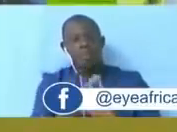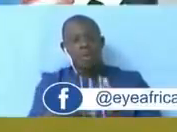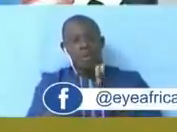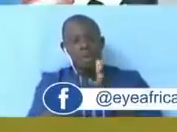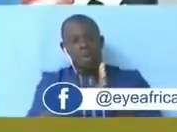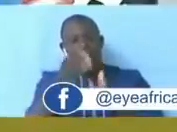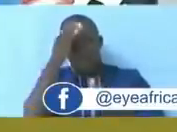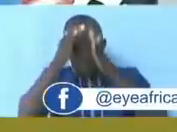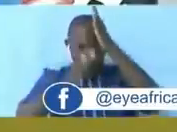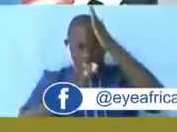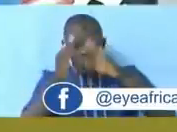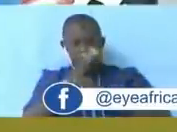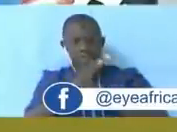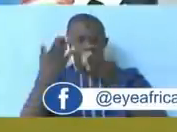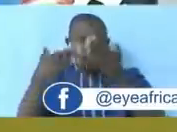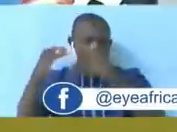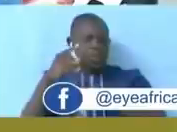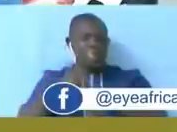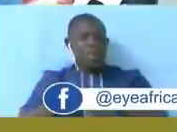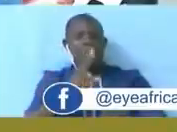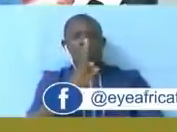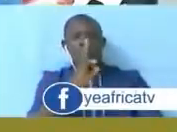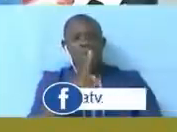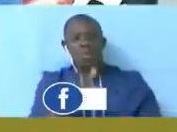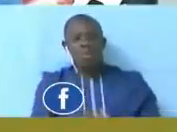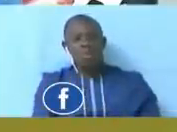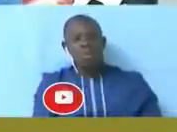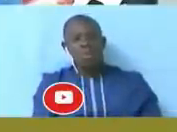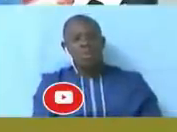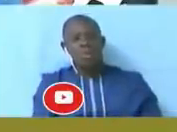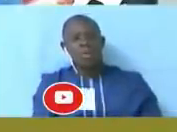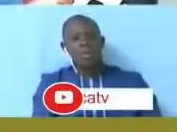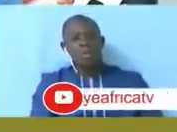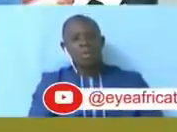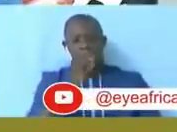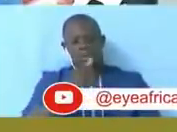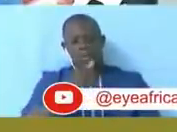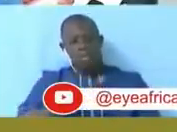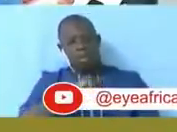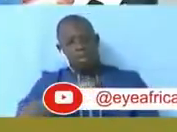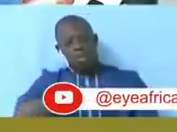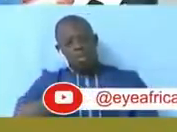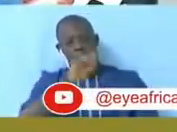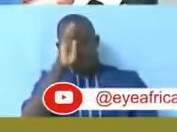Jumala amiyo lo kunton ko ti o wado. It was my own brother Lantombo.